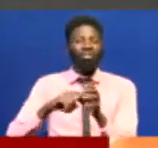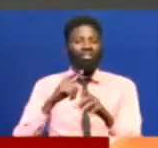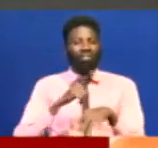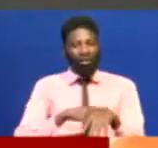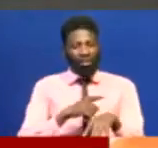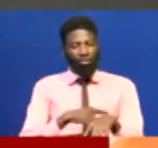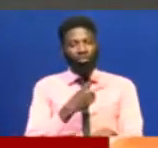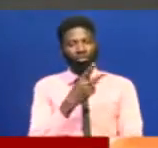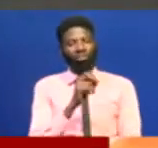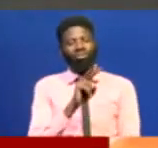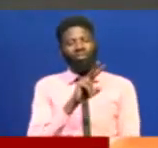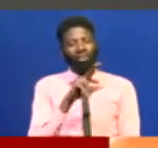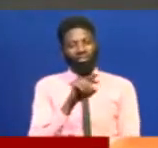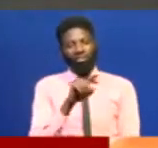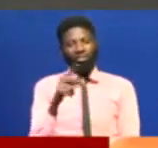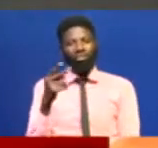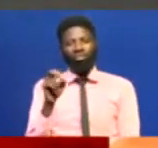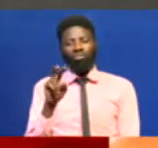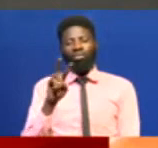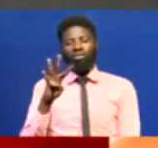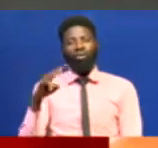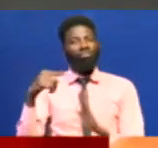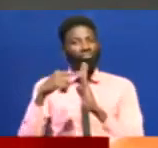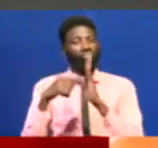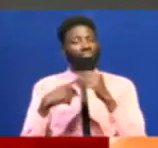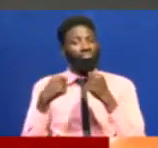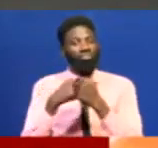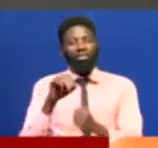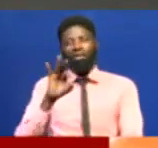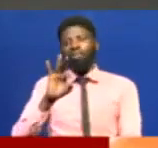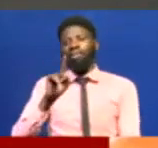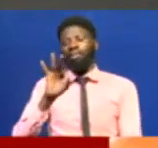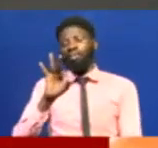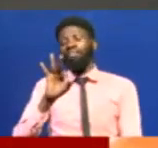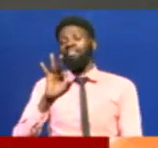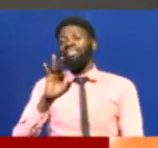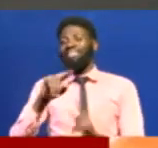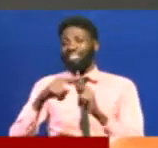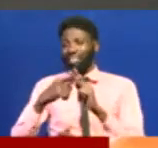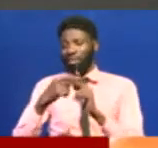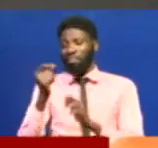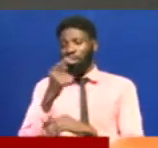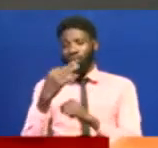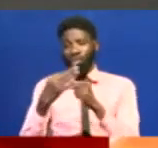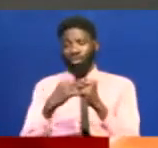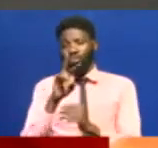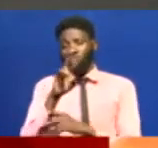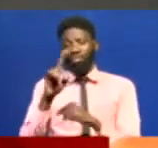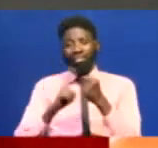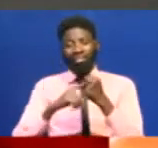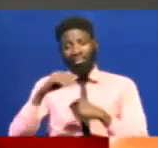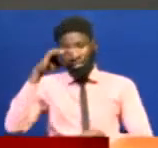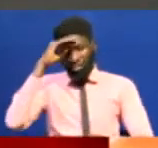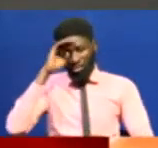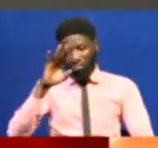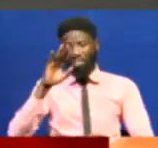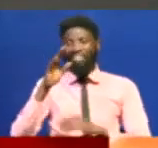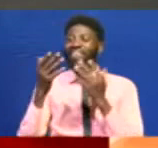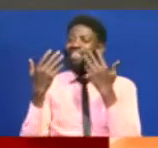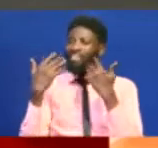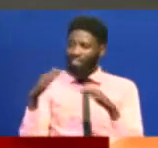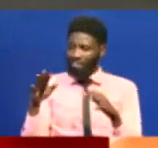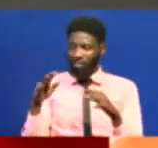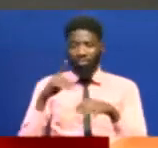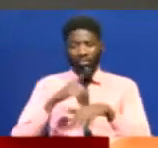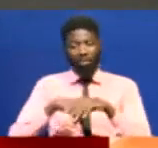2023-2024 FKF Premier League campaign set to kick off on August 26th. The Brewers commence the season with a